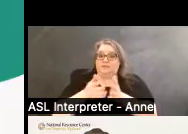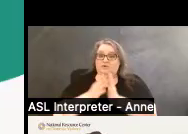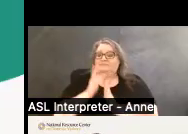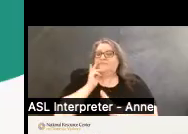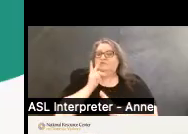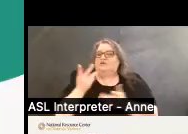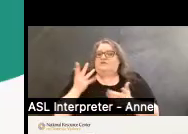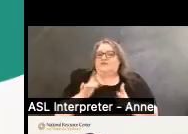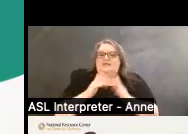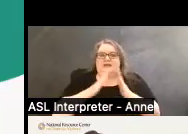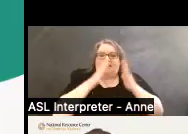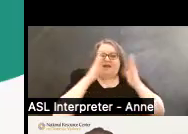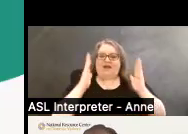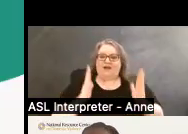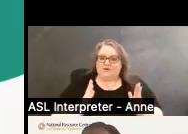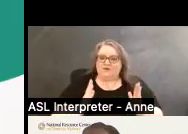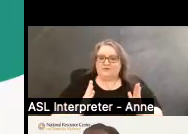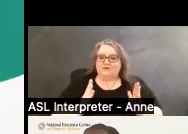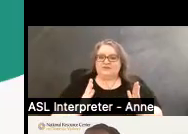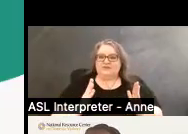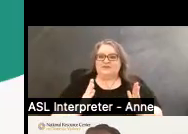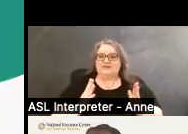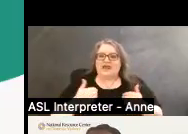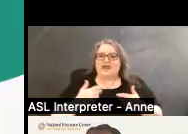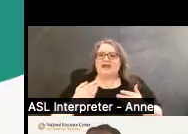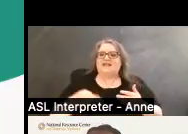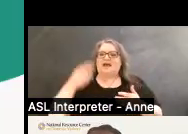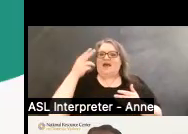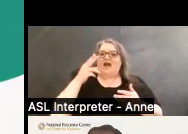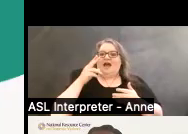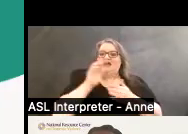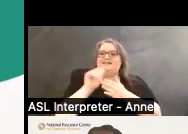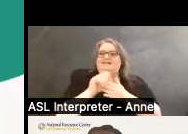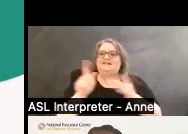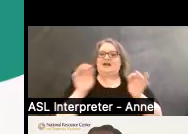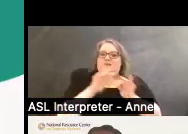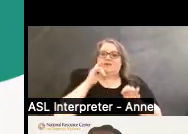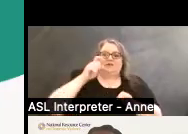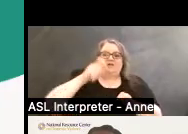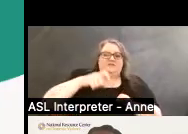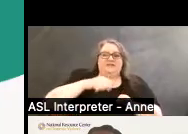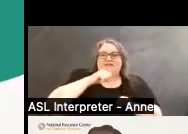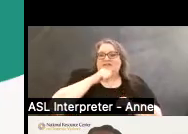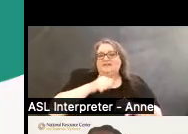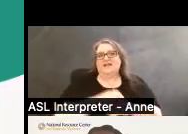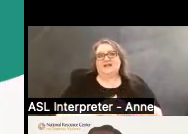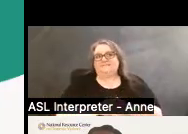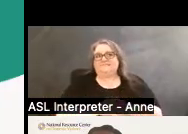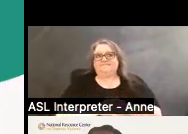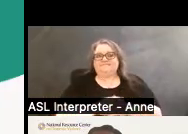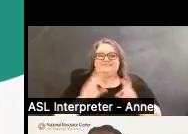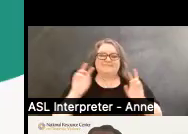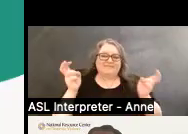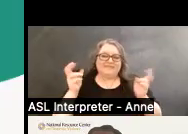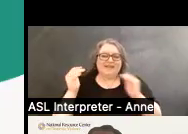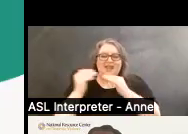that housing had the highest dollar amount of the need. So it's not a matter of it being equitable